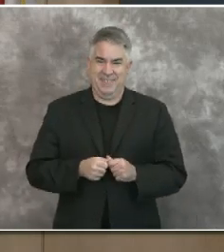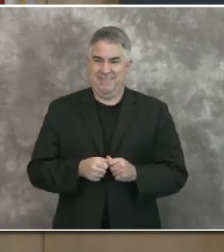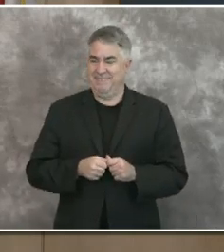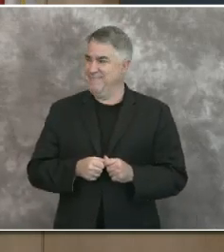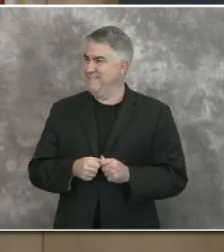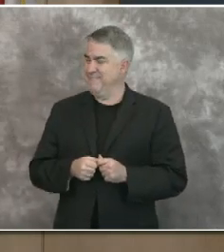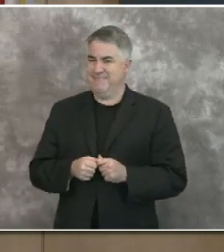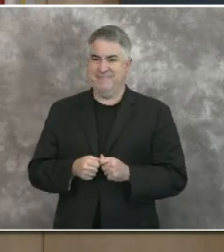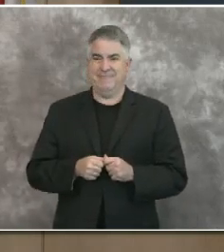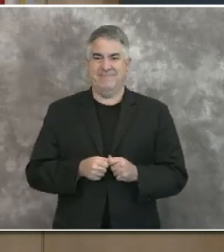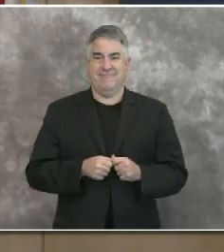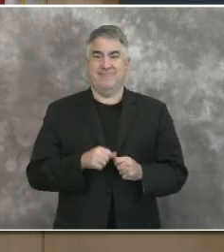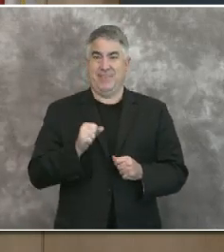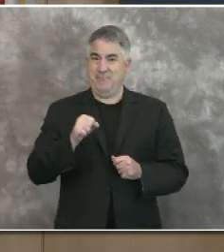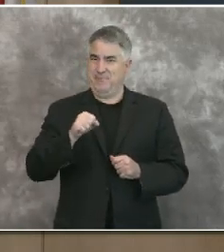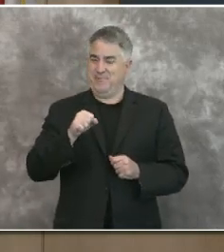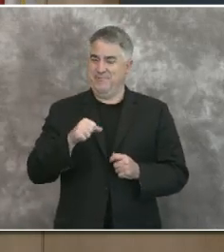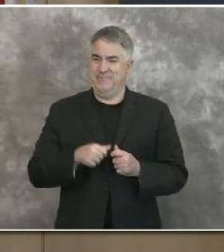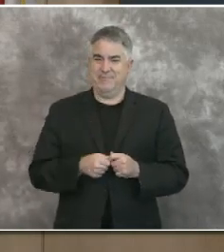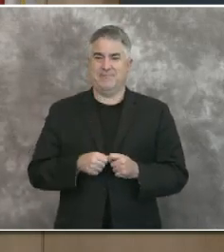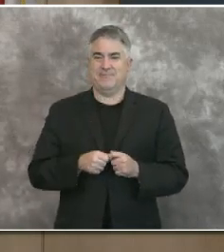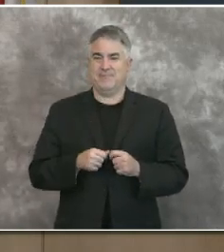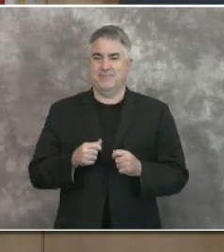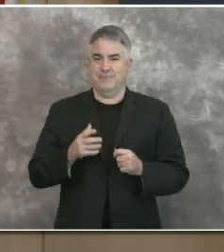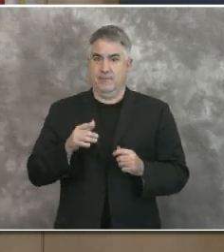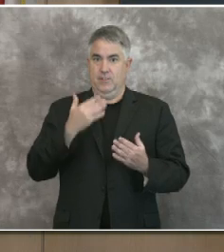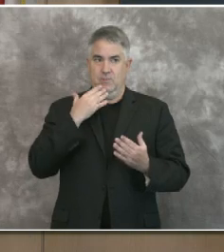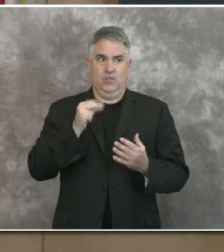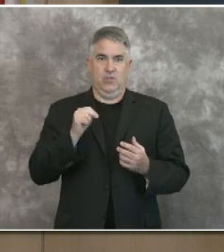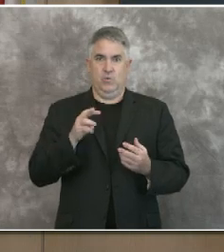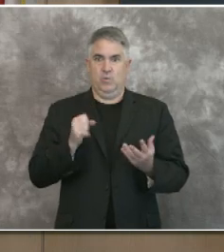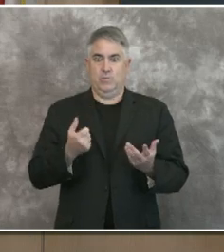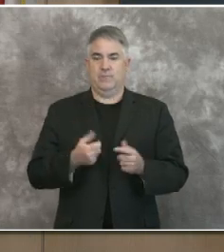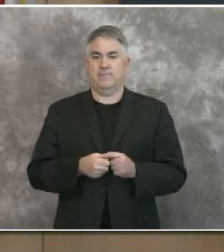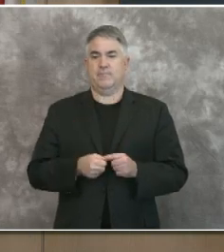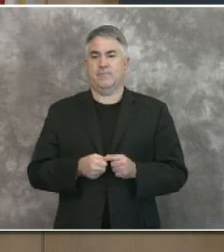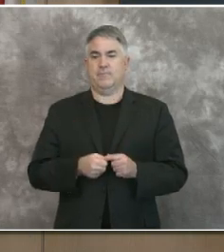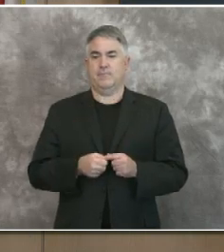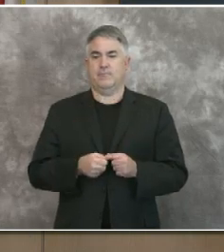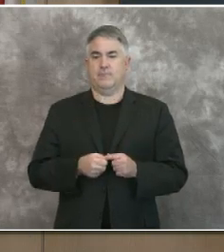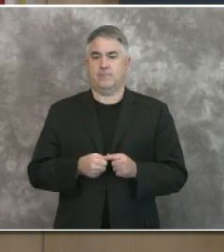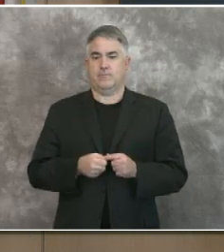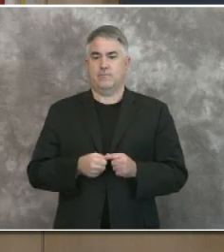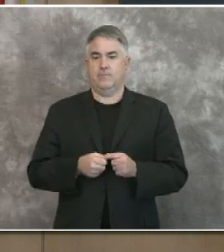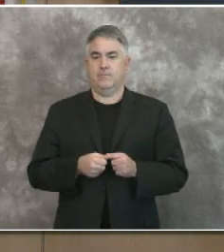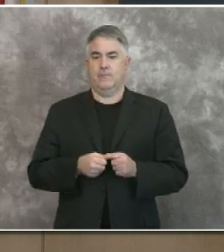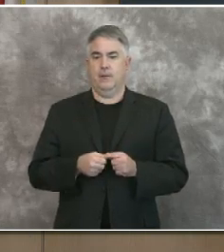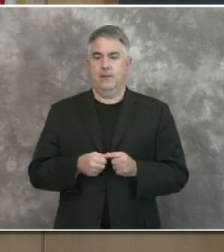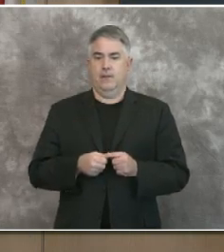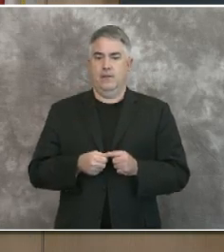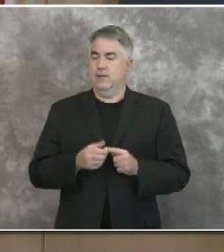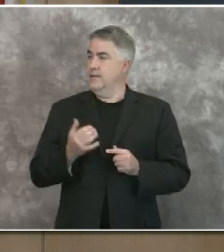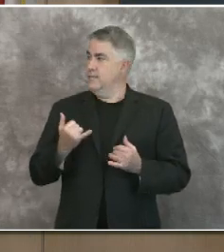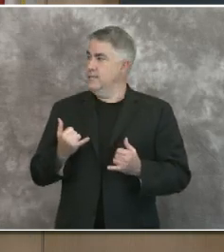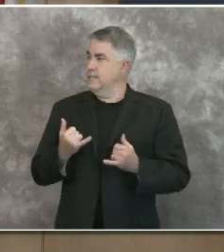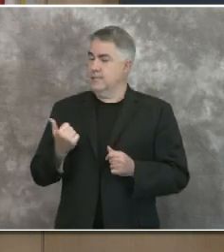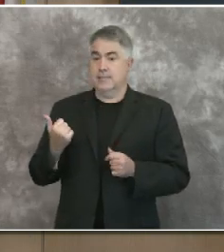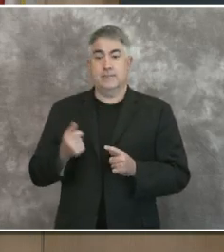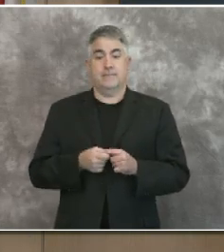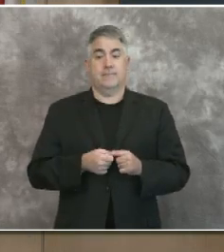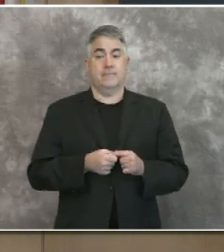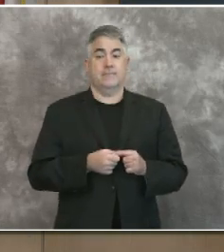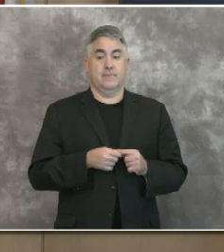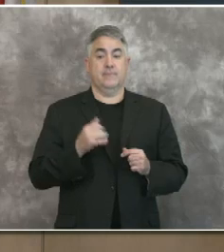So yes, you can feel good about this and certainly go out and celebrate a little. But we cannot declare victory